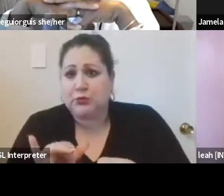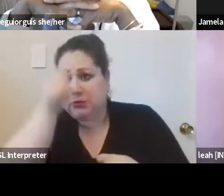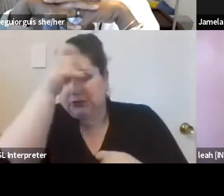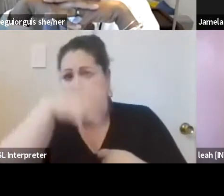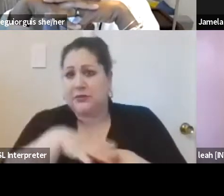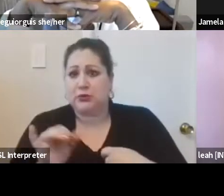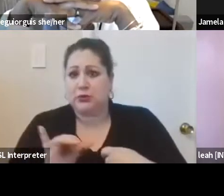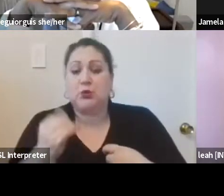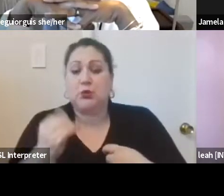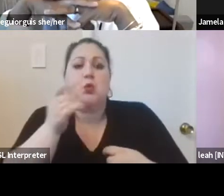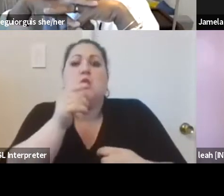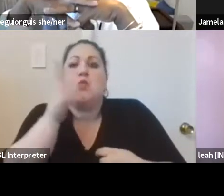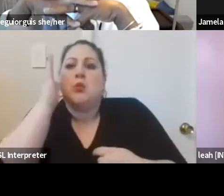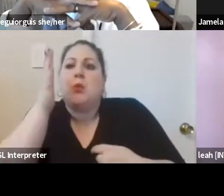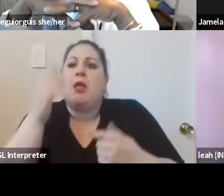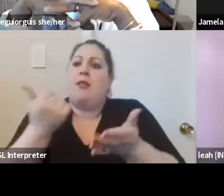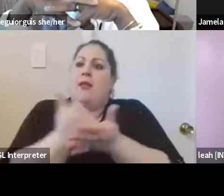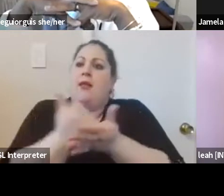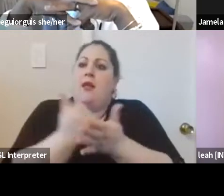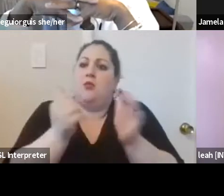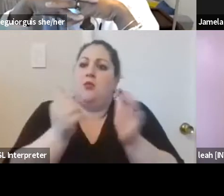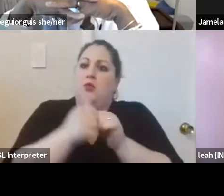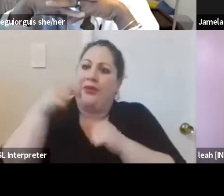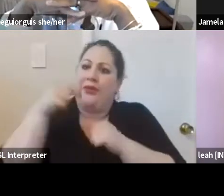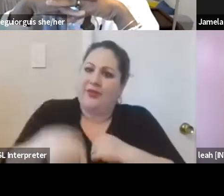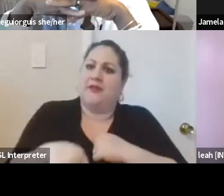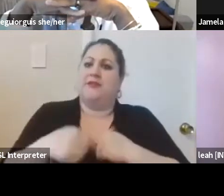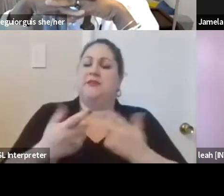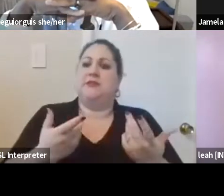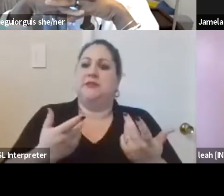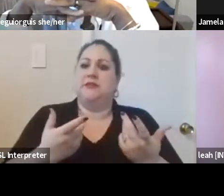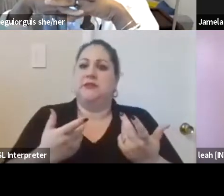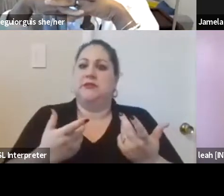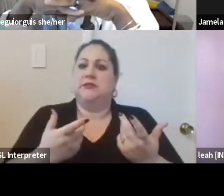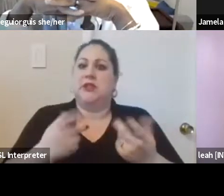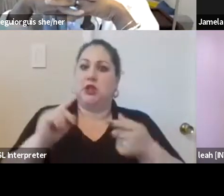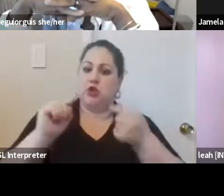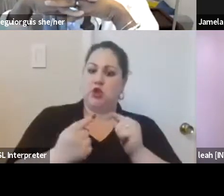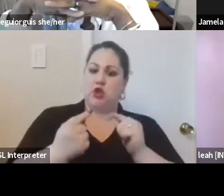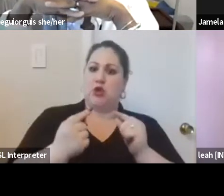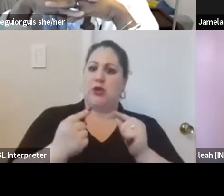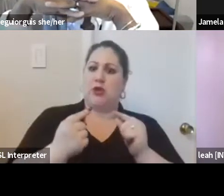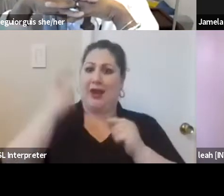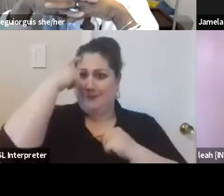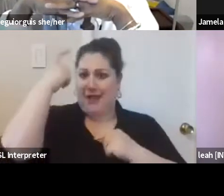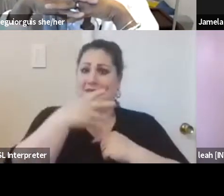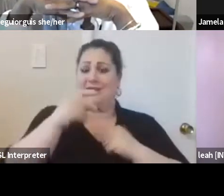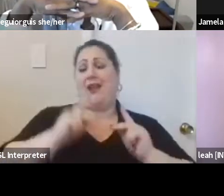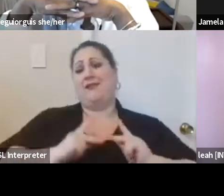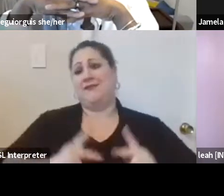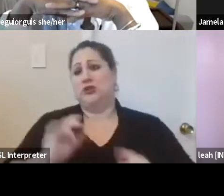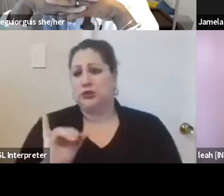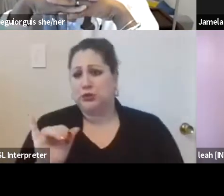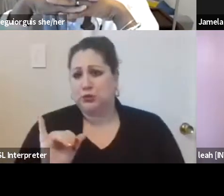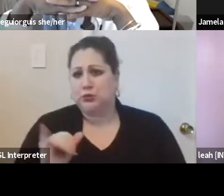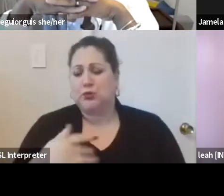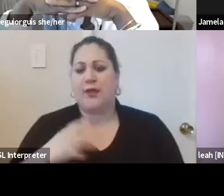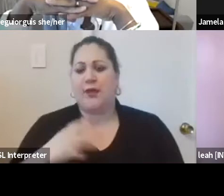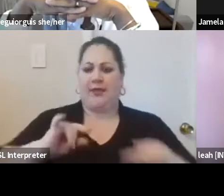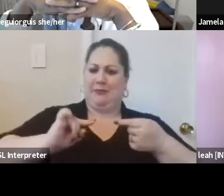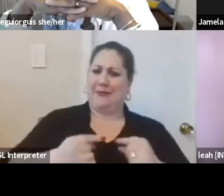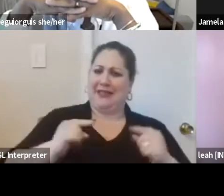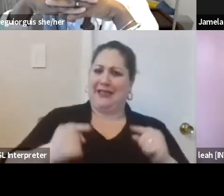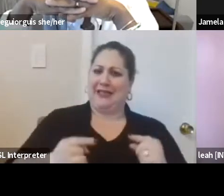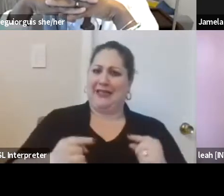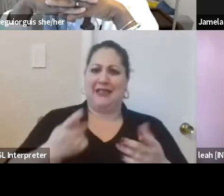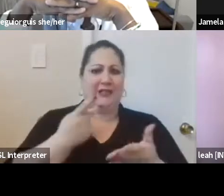this abuse that's hurting not only mentally, but physically too? The pain and horror of defeat, the dreading thought of not